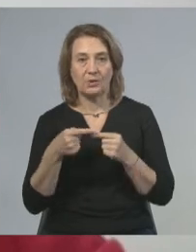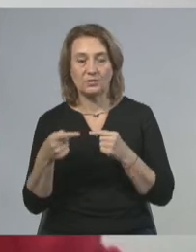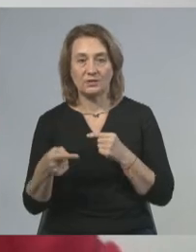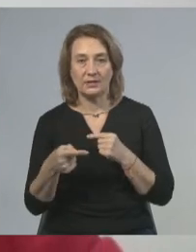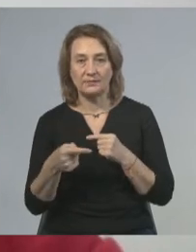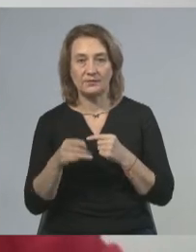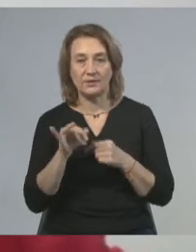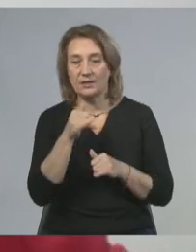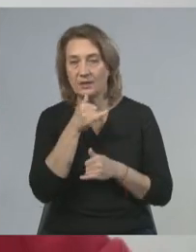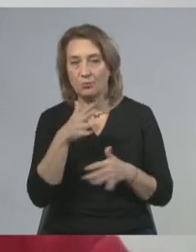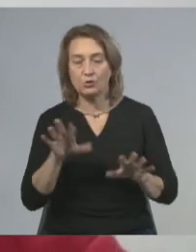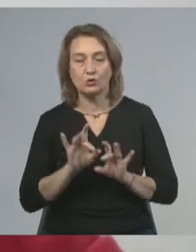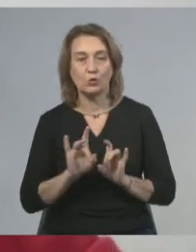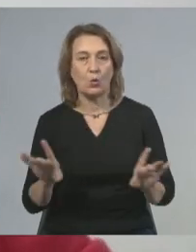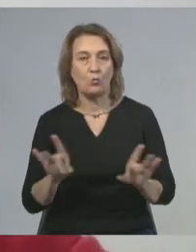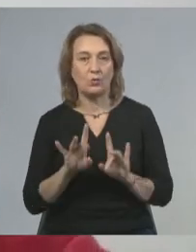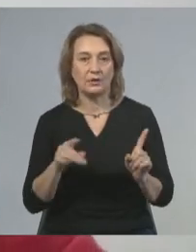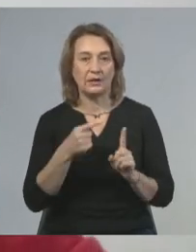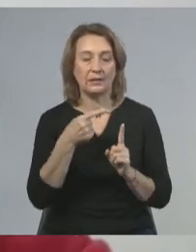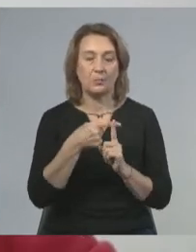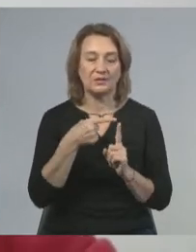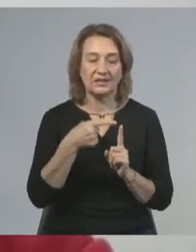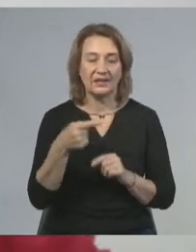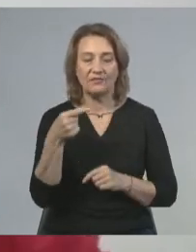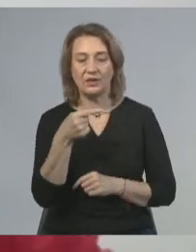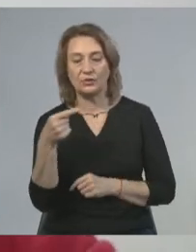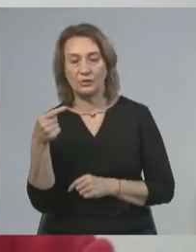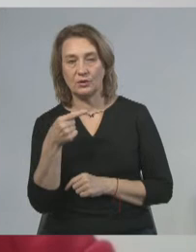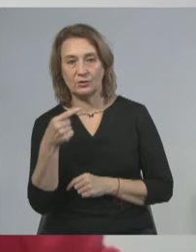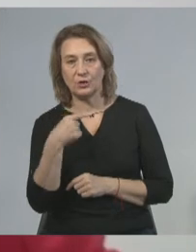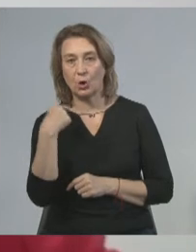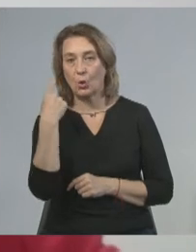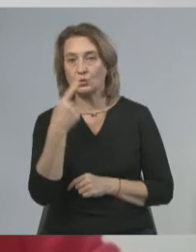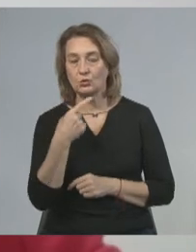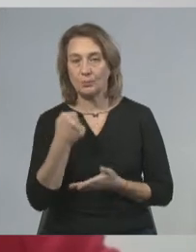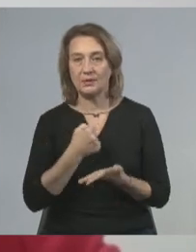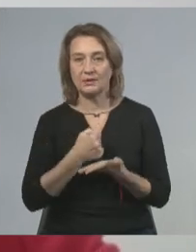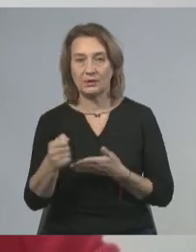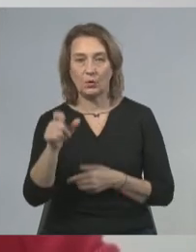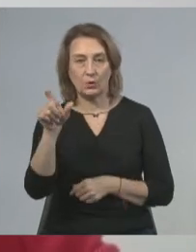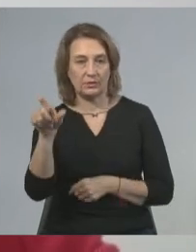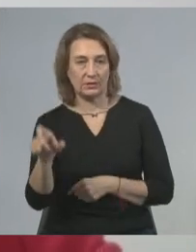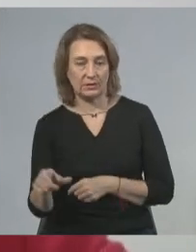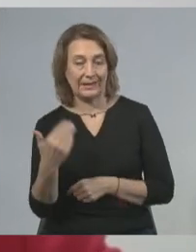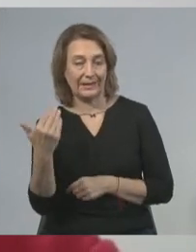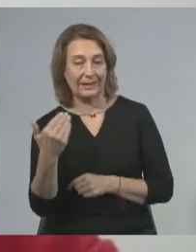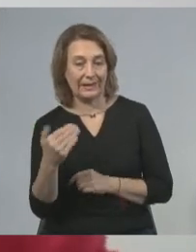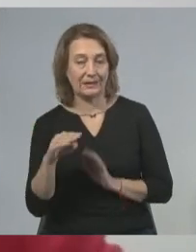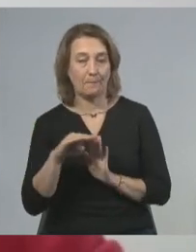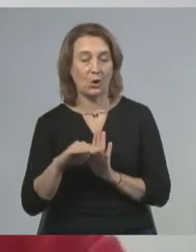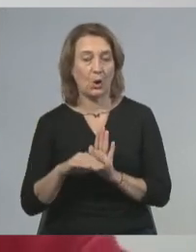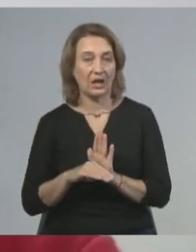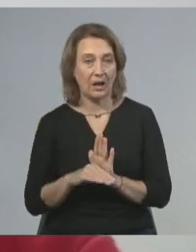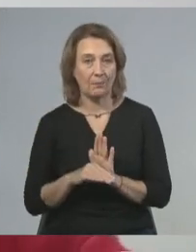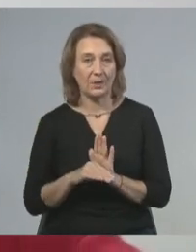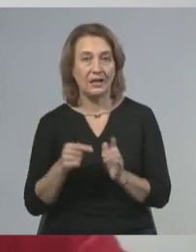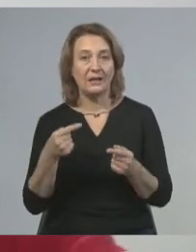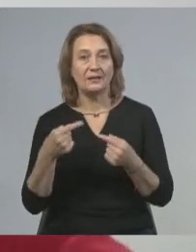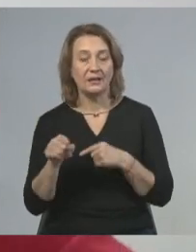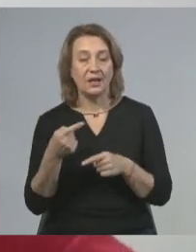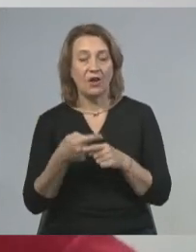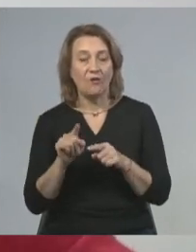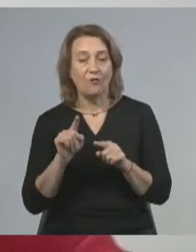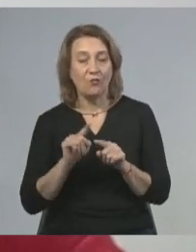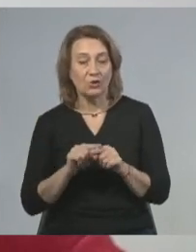if a media belongs to a political candidate it cannot comment on the election